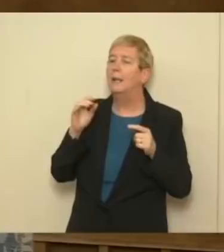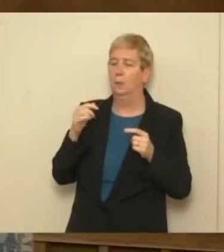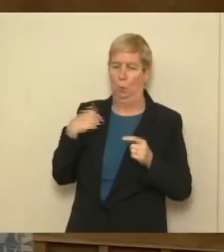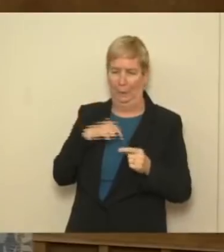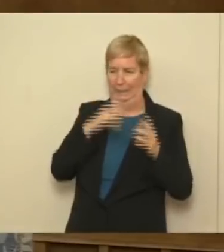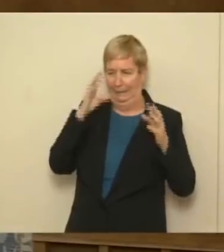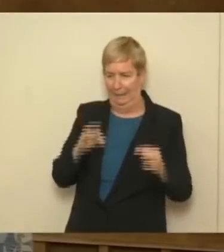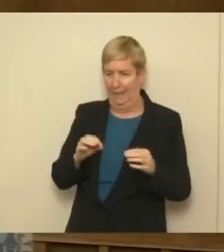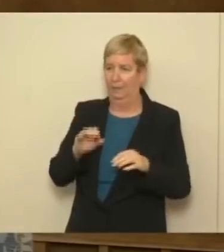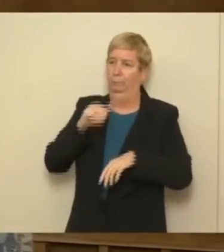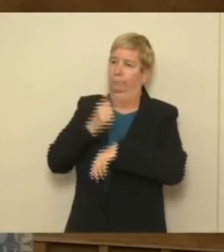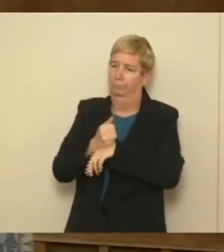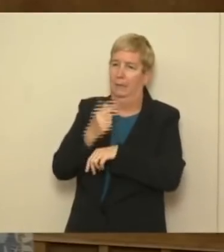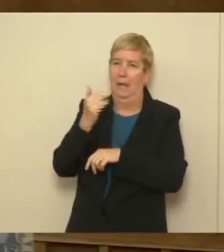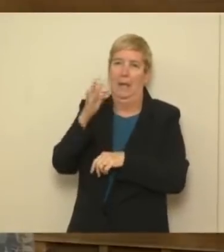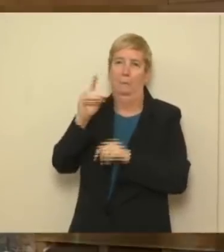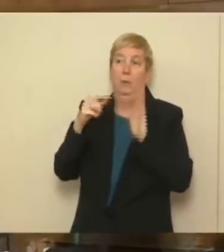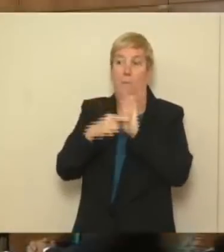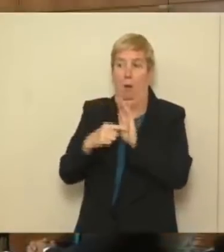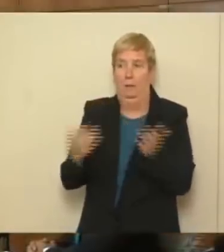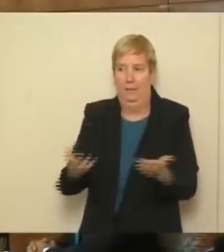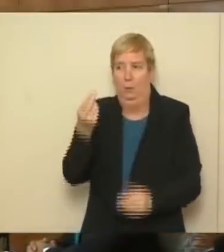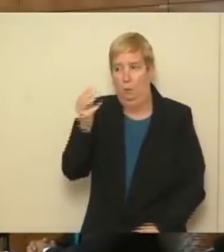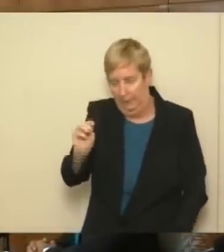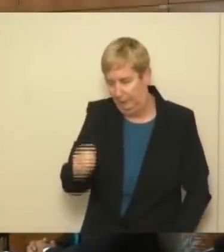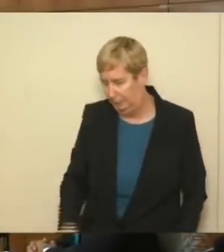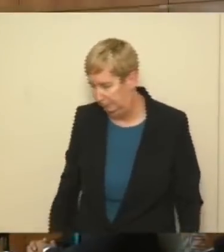model as we begin the school year.